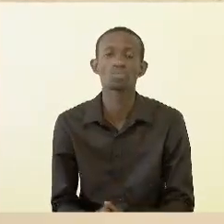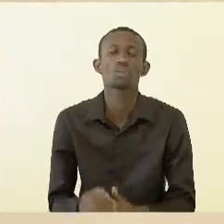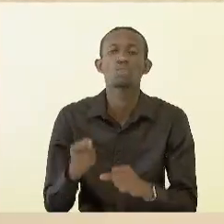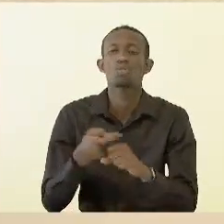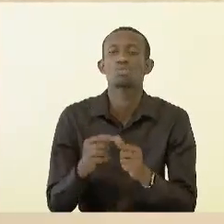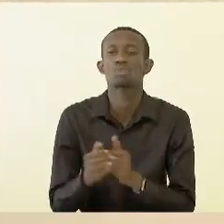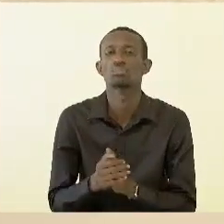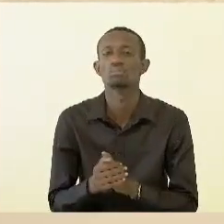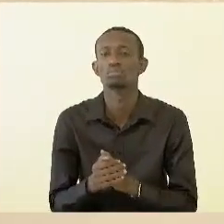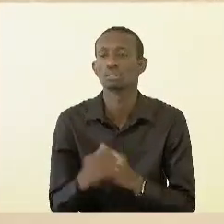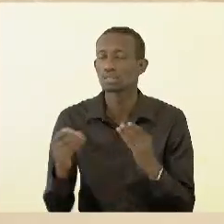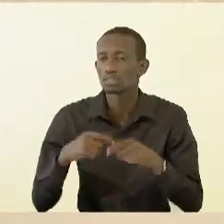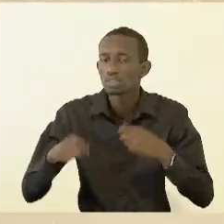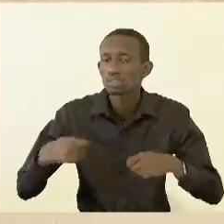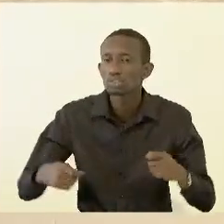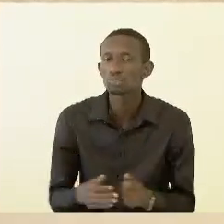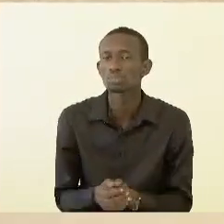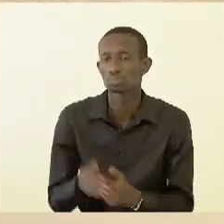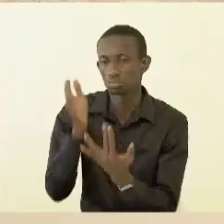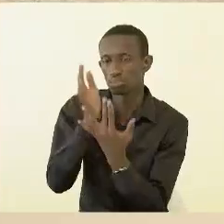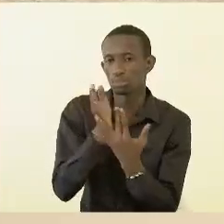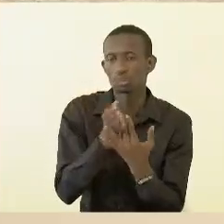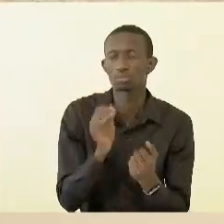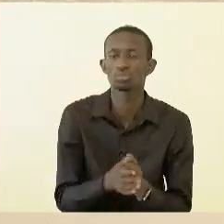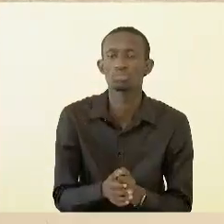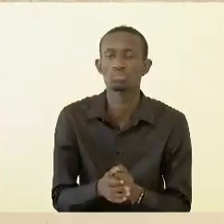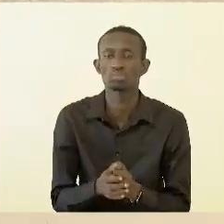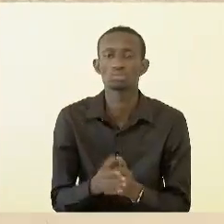reaction between sodium chloride,